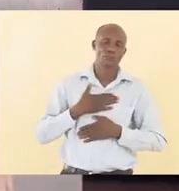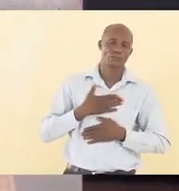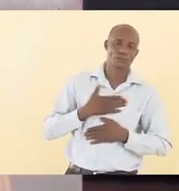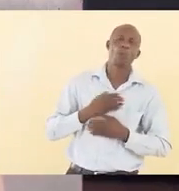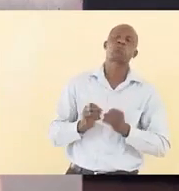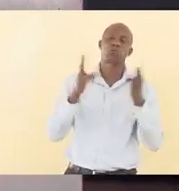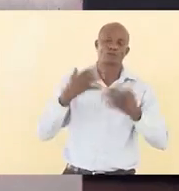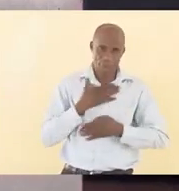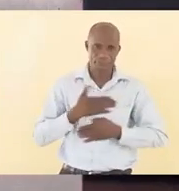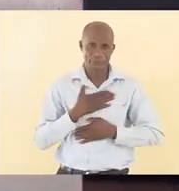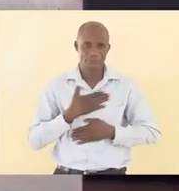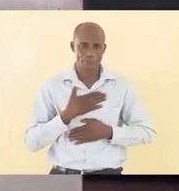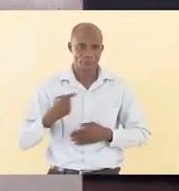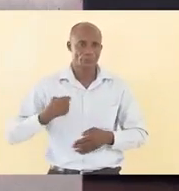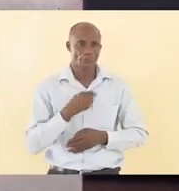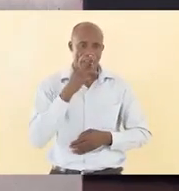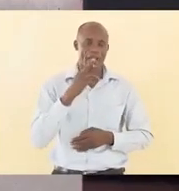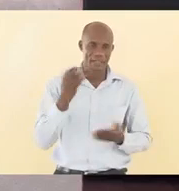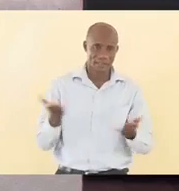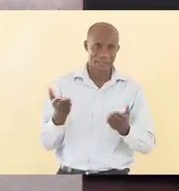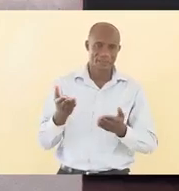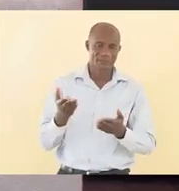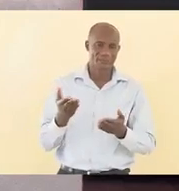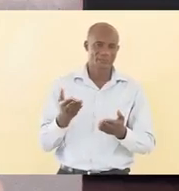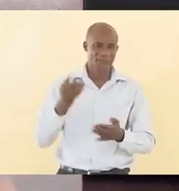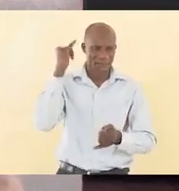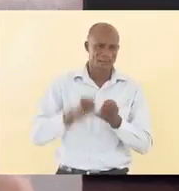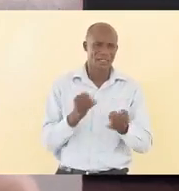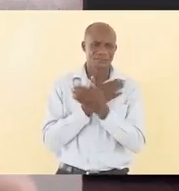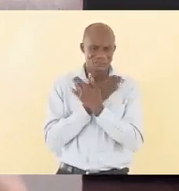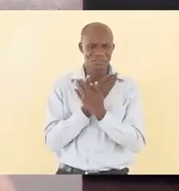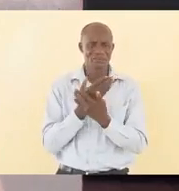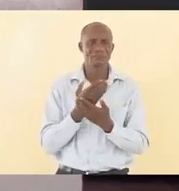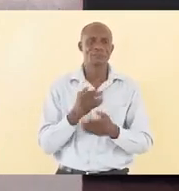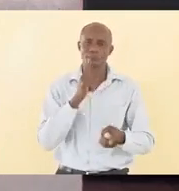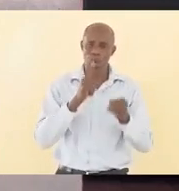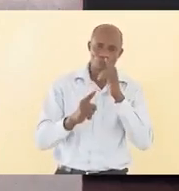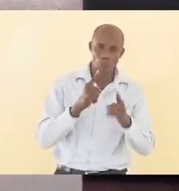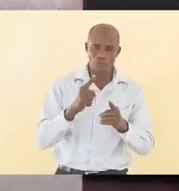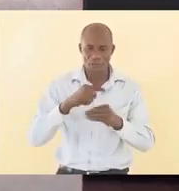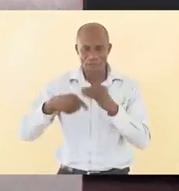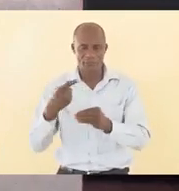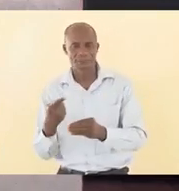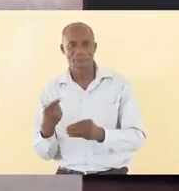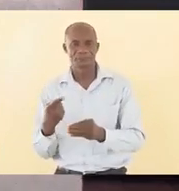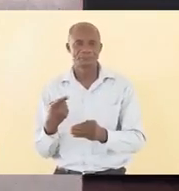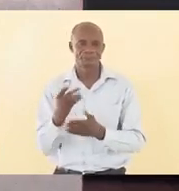pleasure and plenty of pleasure. We were here the other Sunday, was it last Sunday, the Sunday before, talking